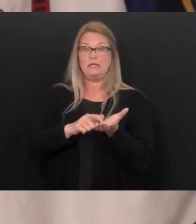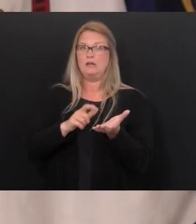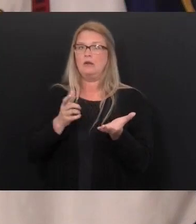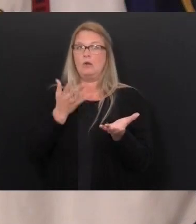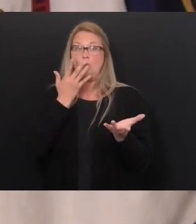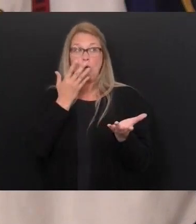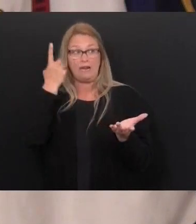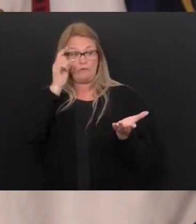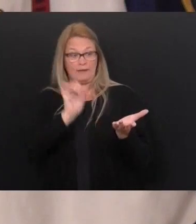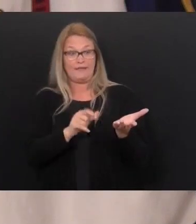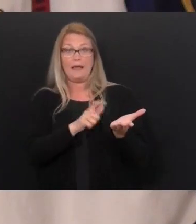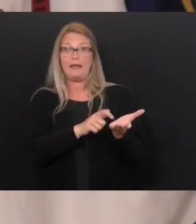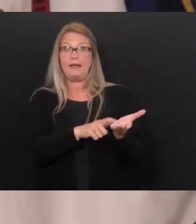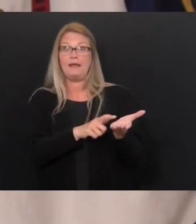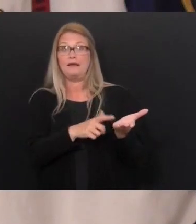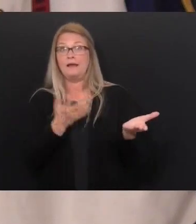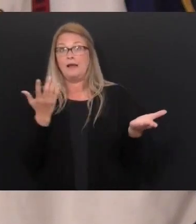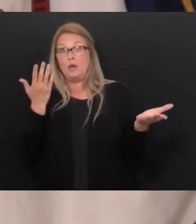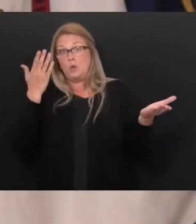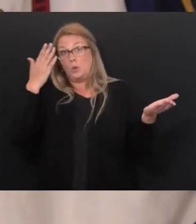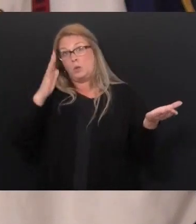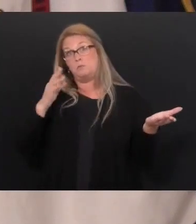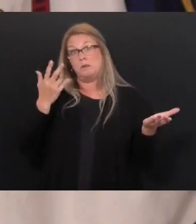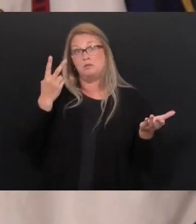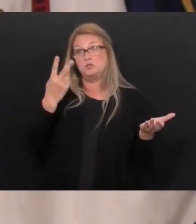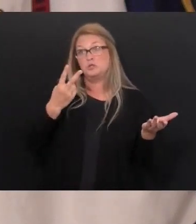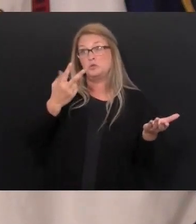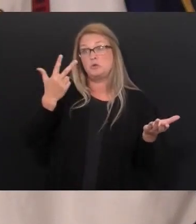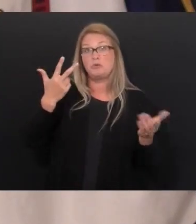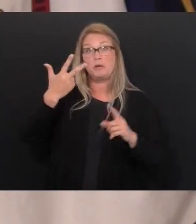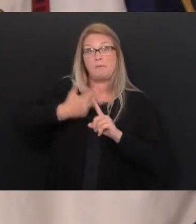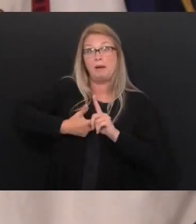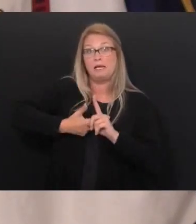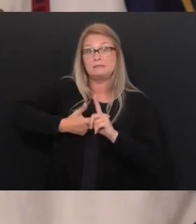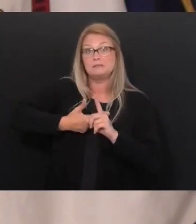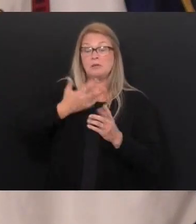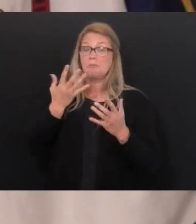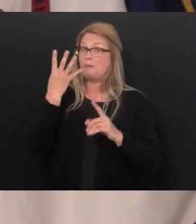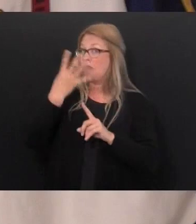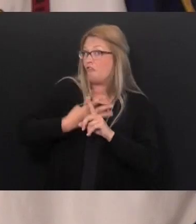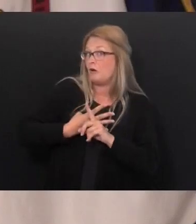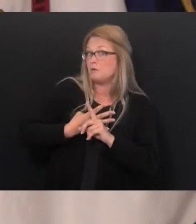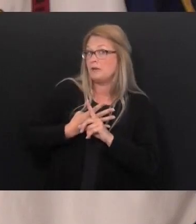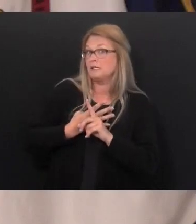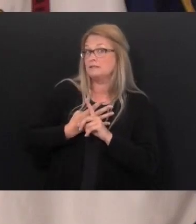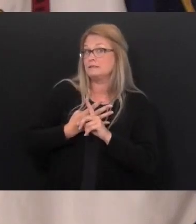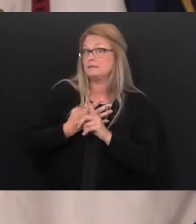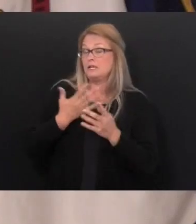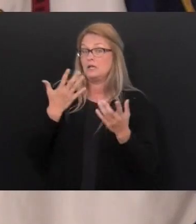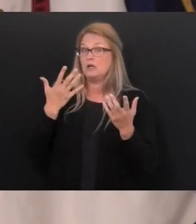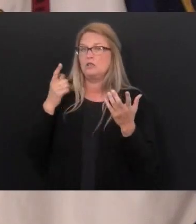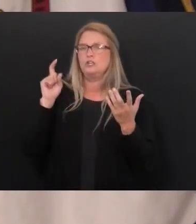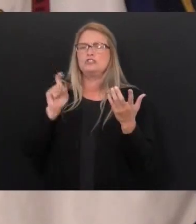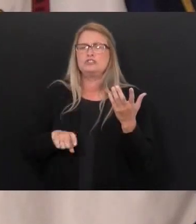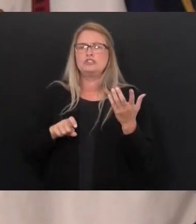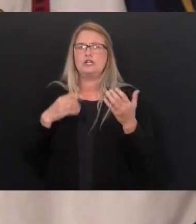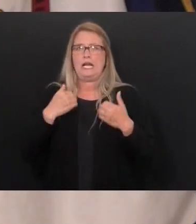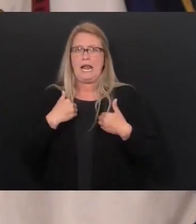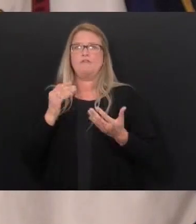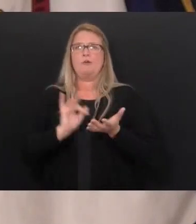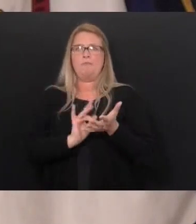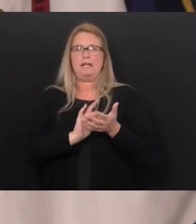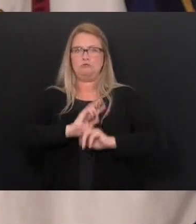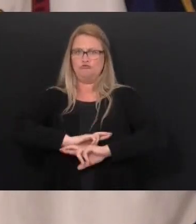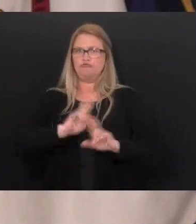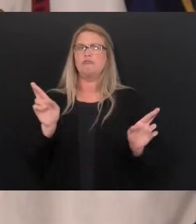forever. It's just a matter of 2 or 3, maybe months, maybe 4 months. We ought to have a drug